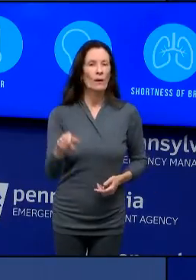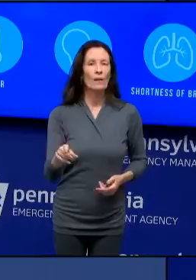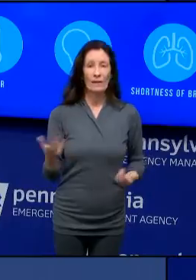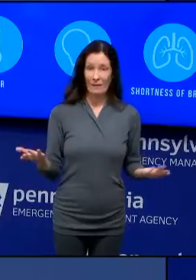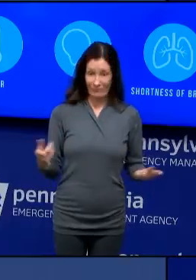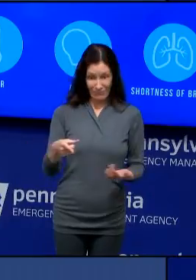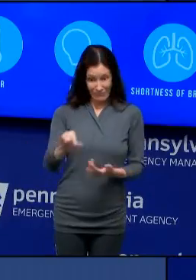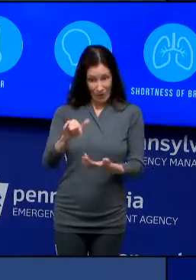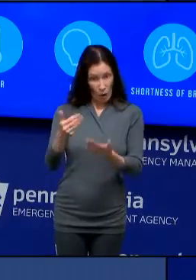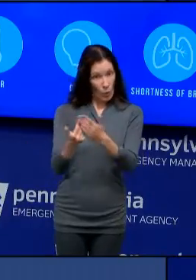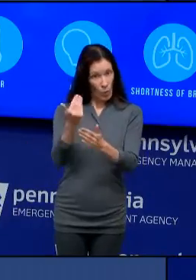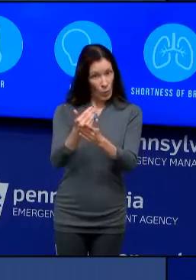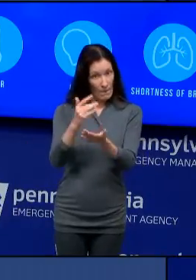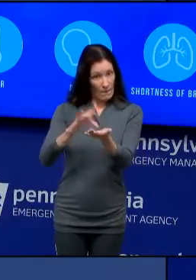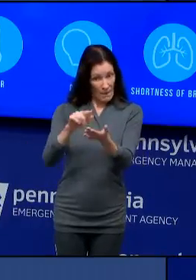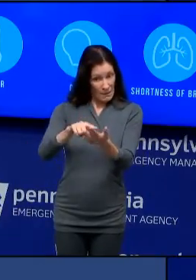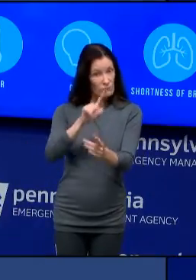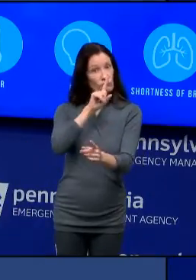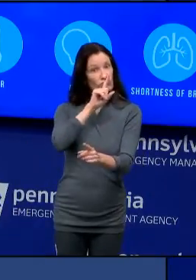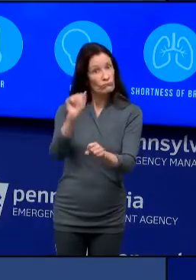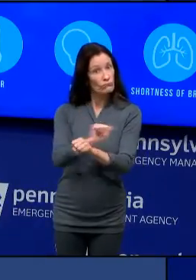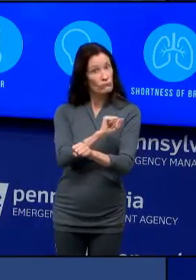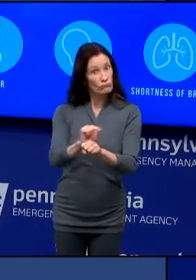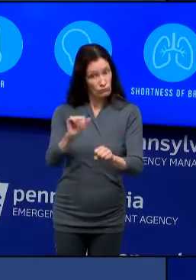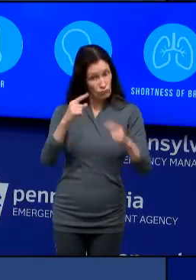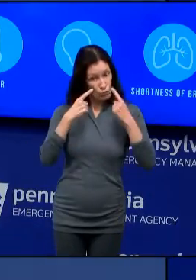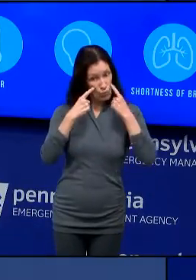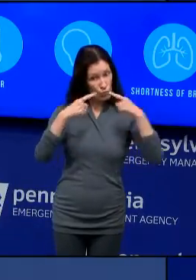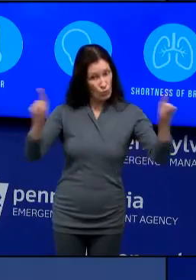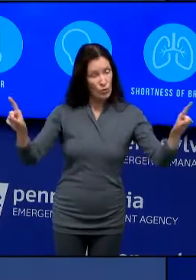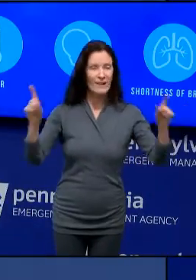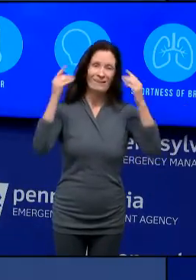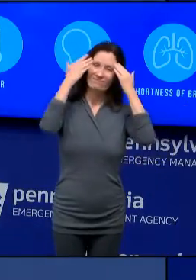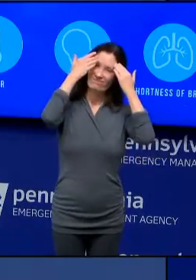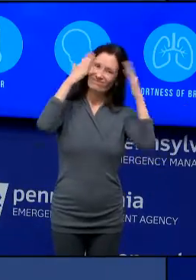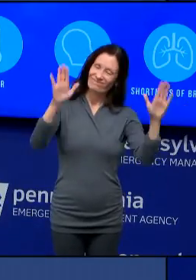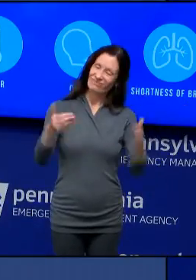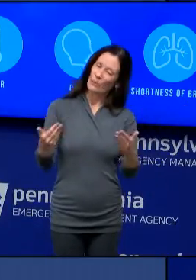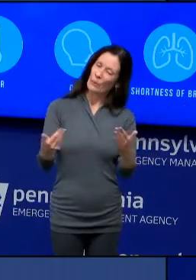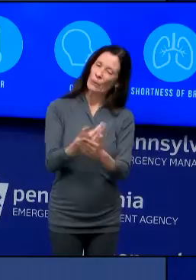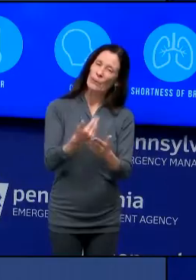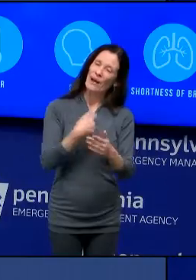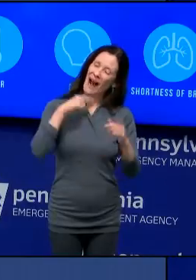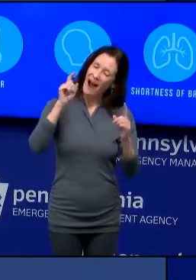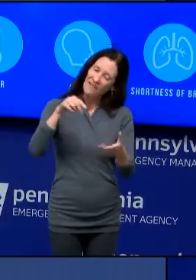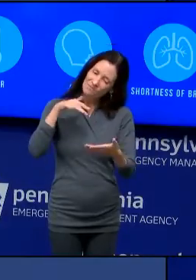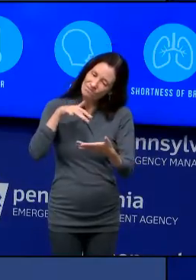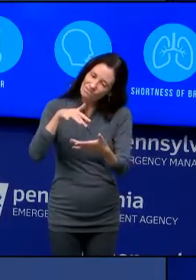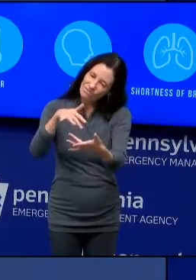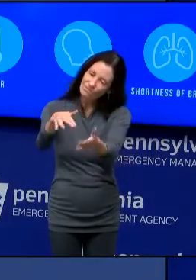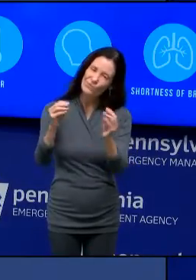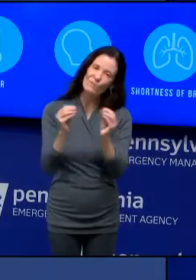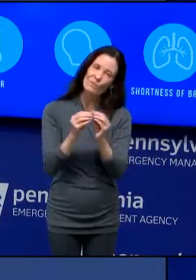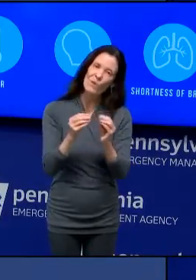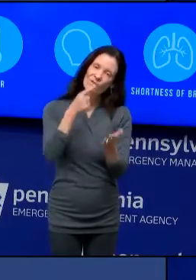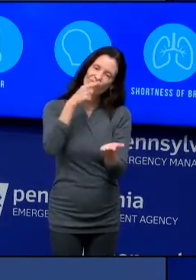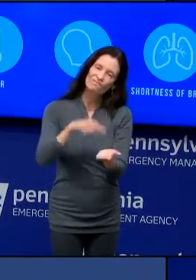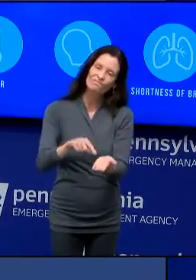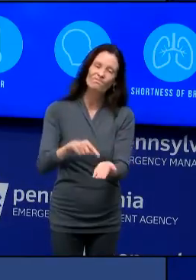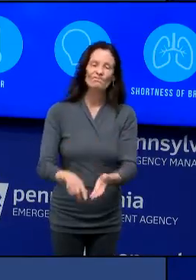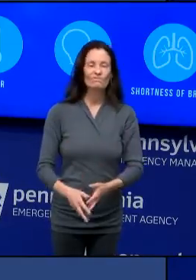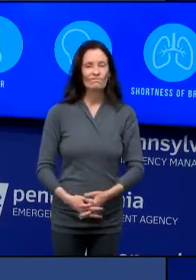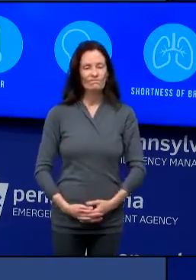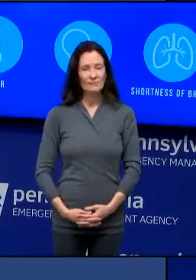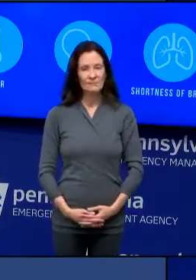From Radio PA, what is the difference between the test for exposure to COVID-19 and the test for antibodies to the